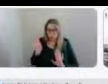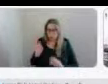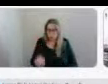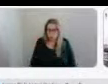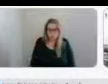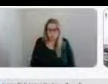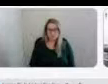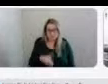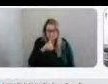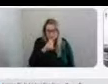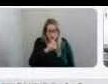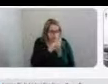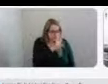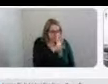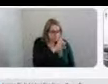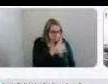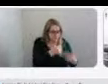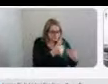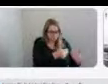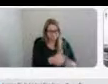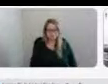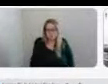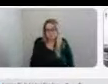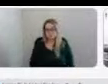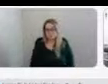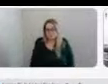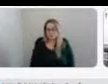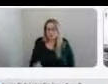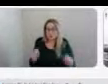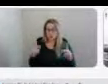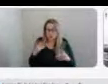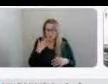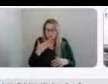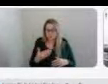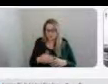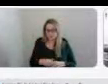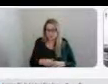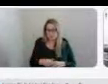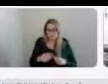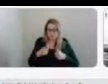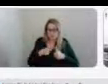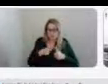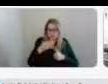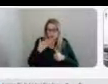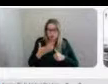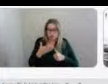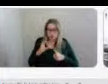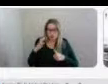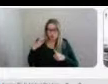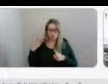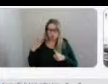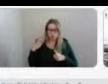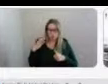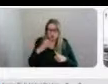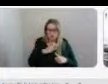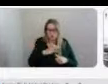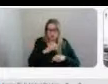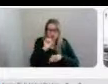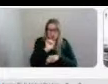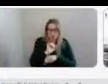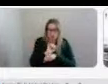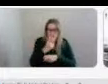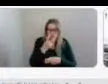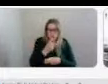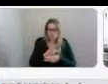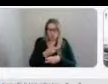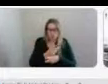sarah please proceed okay thank you um first of all thank you to the chairman and the committee for working so hard on